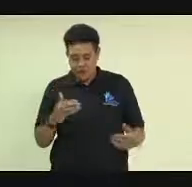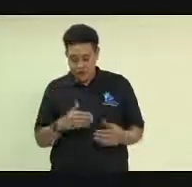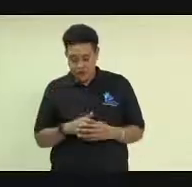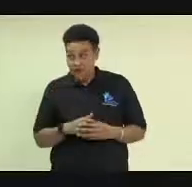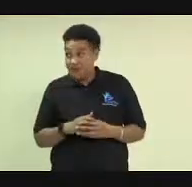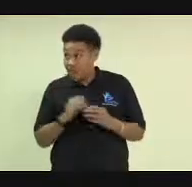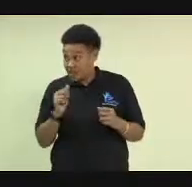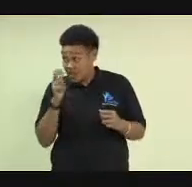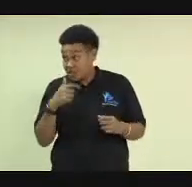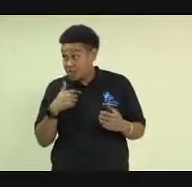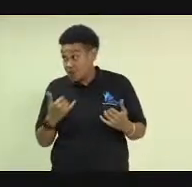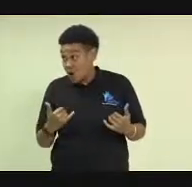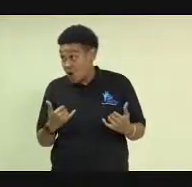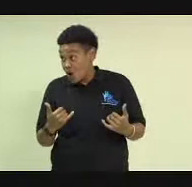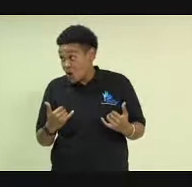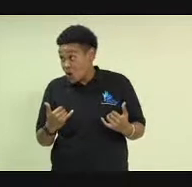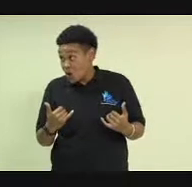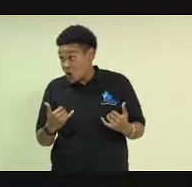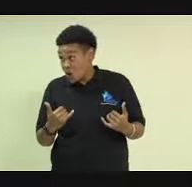Can you hear me?